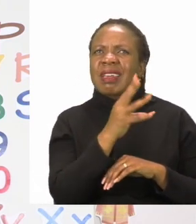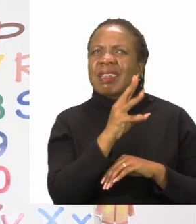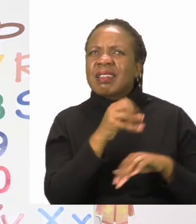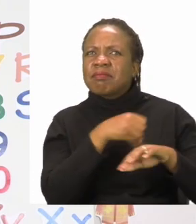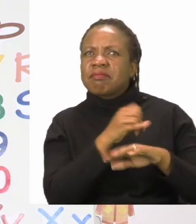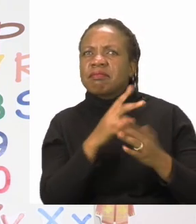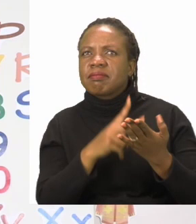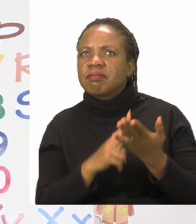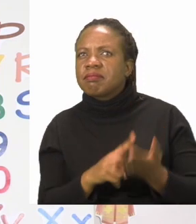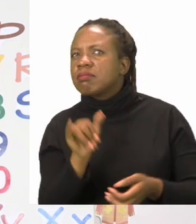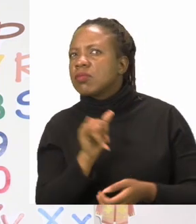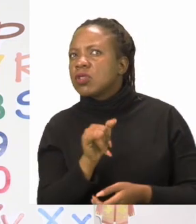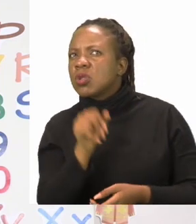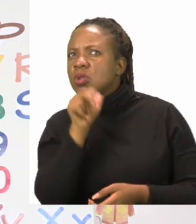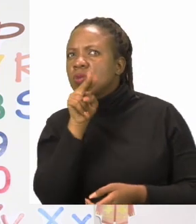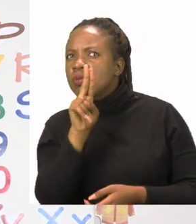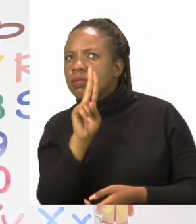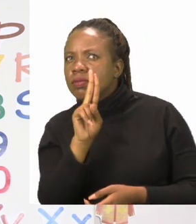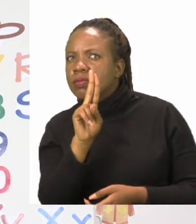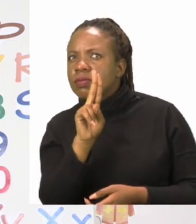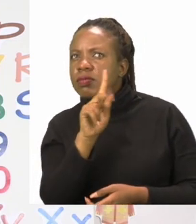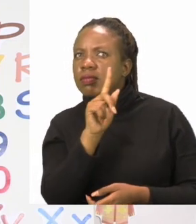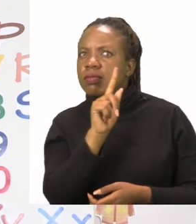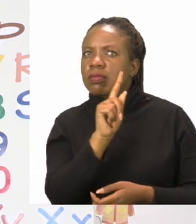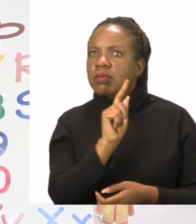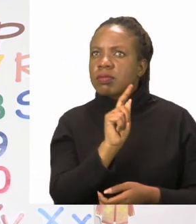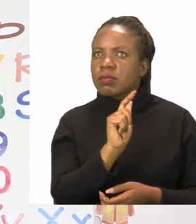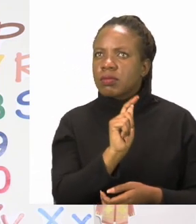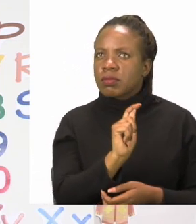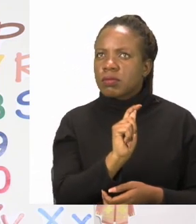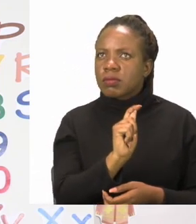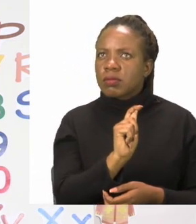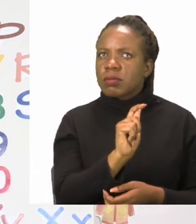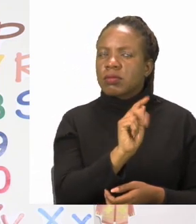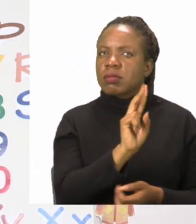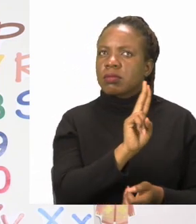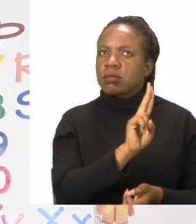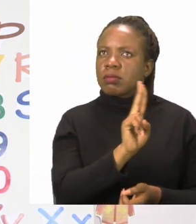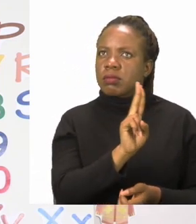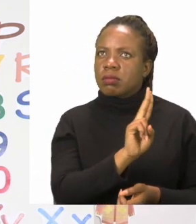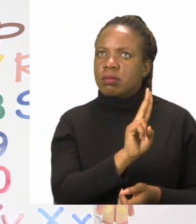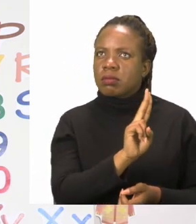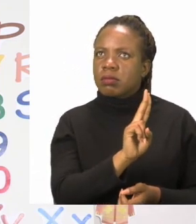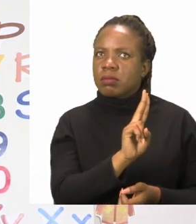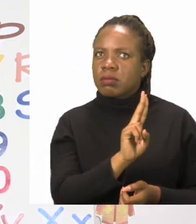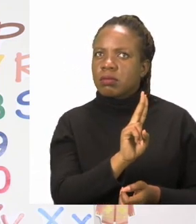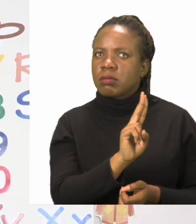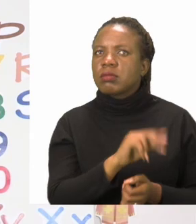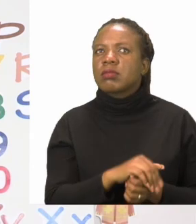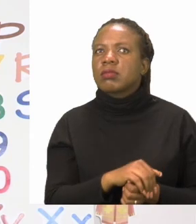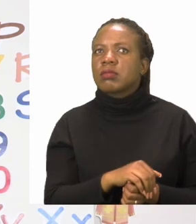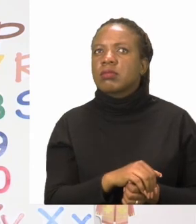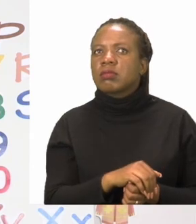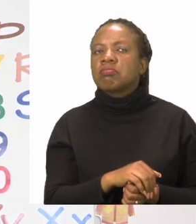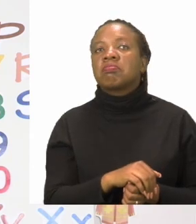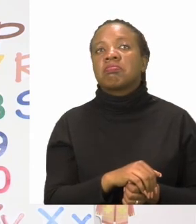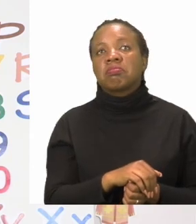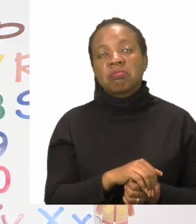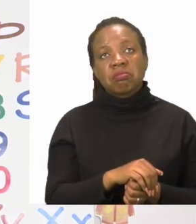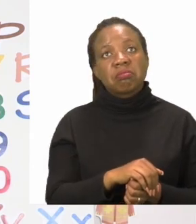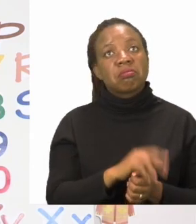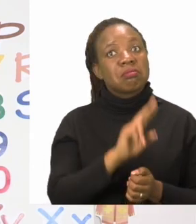units, tens, or hundreds? If you said